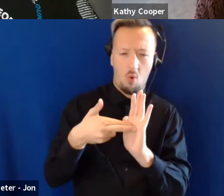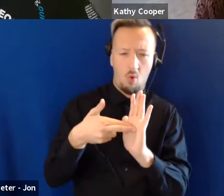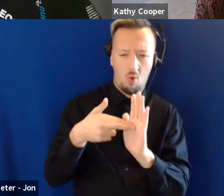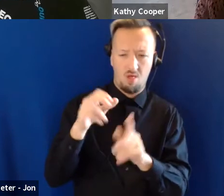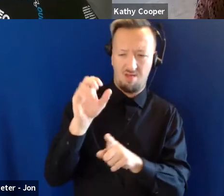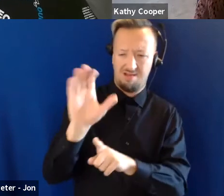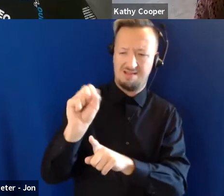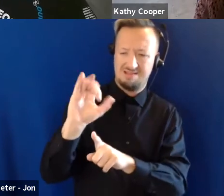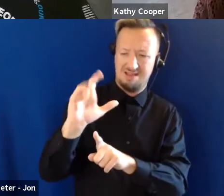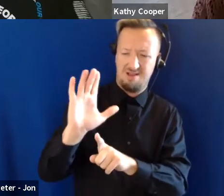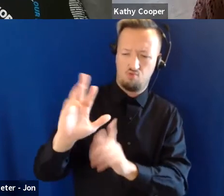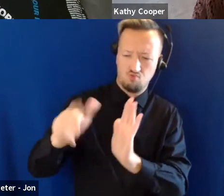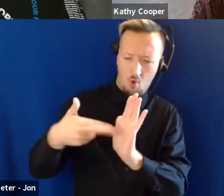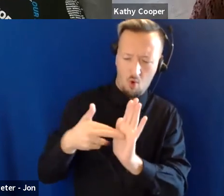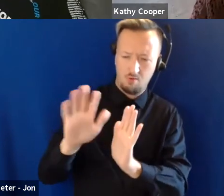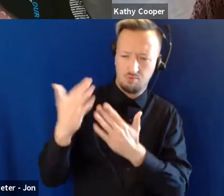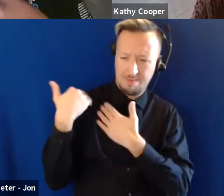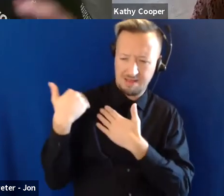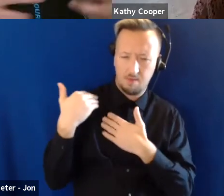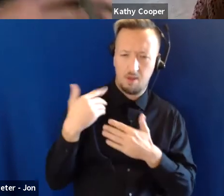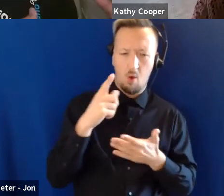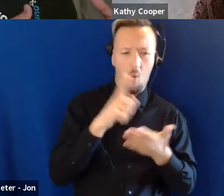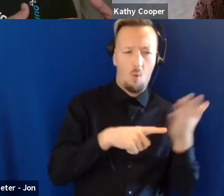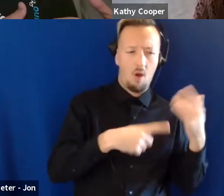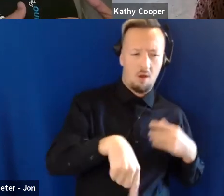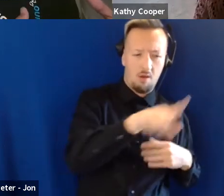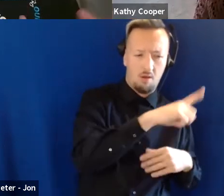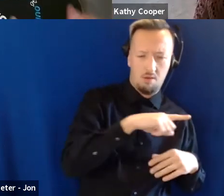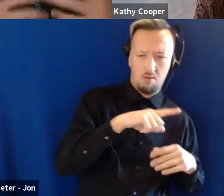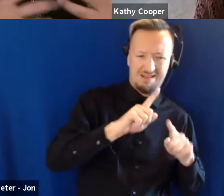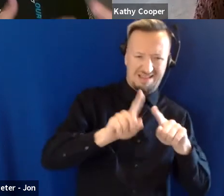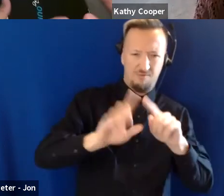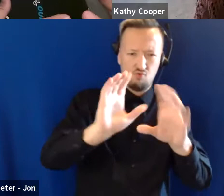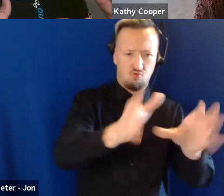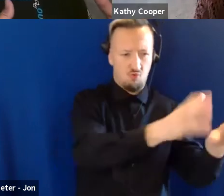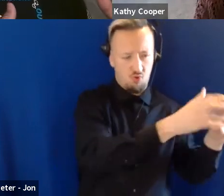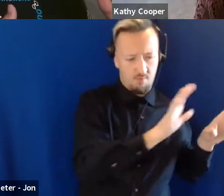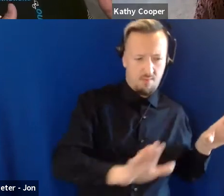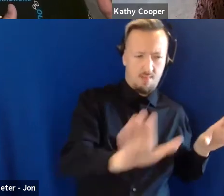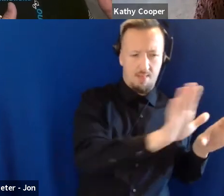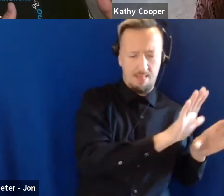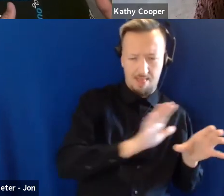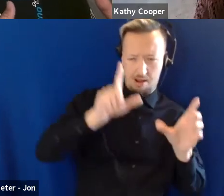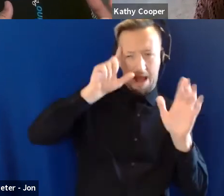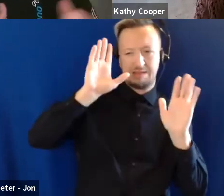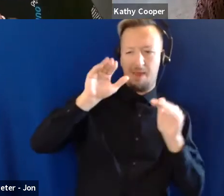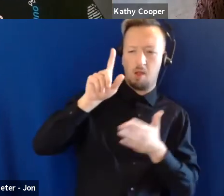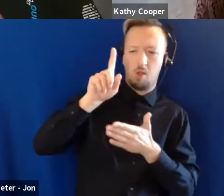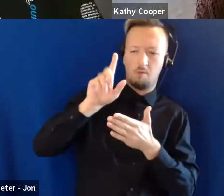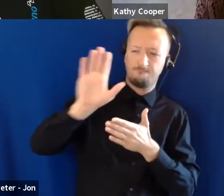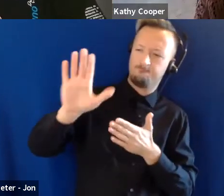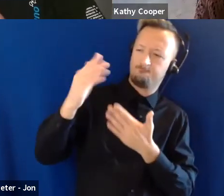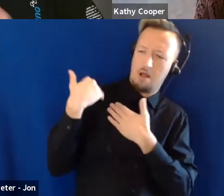what are the expectations from the many different constituencies that SILCs have to negotiate.